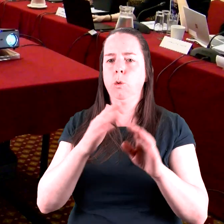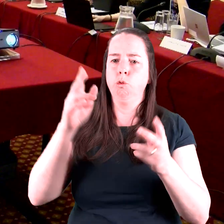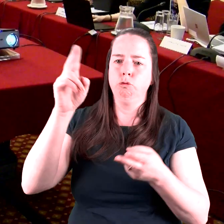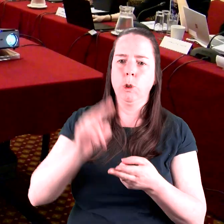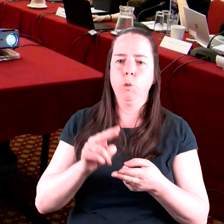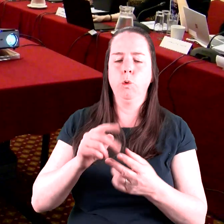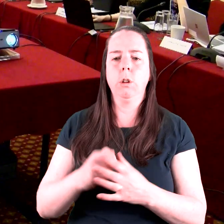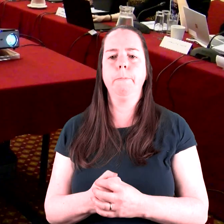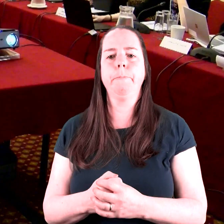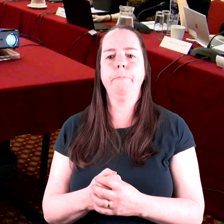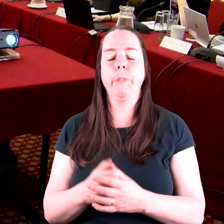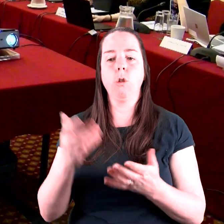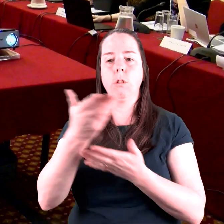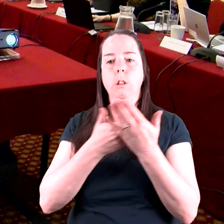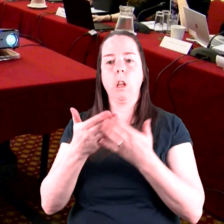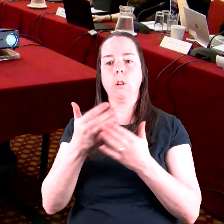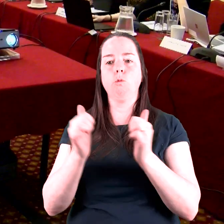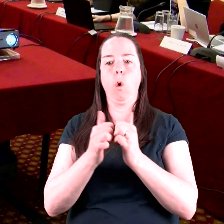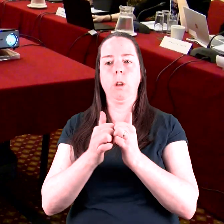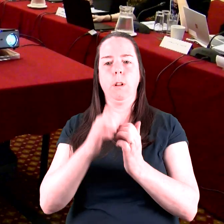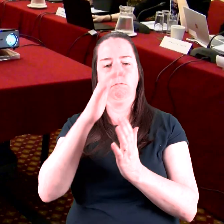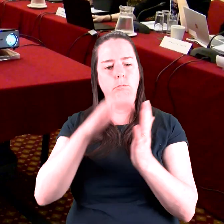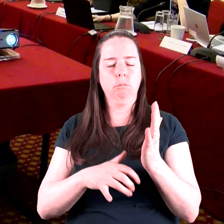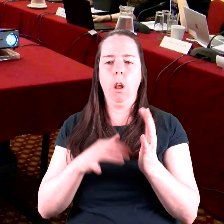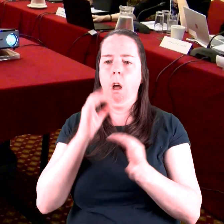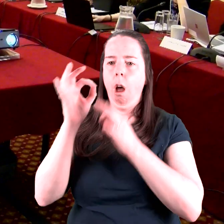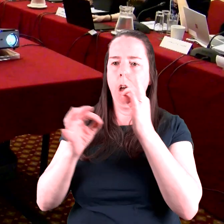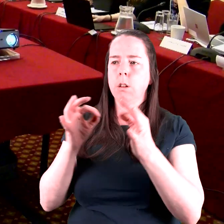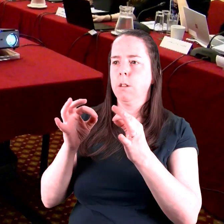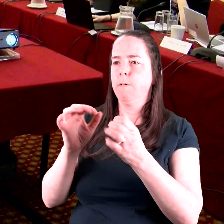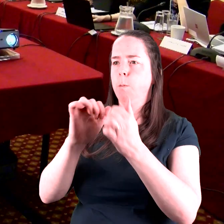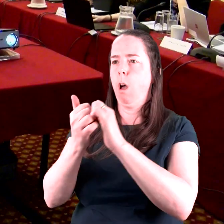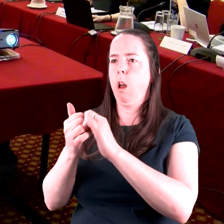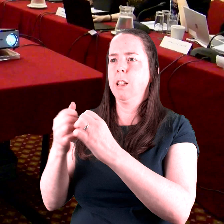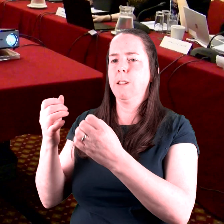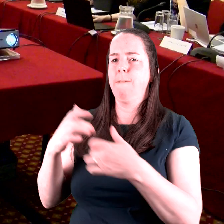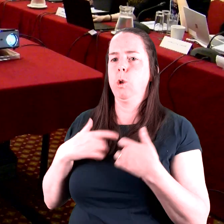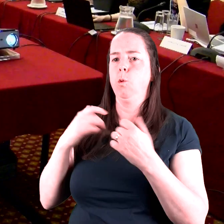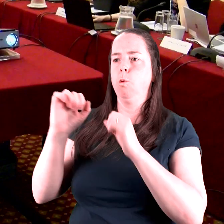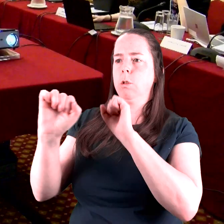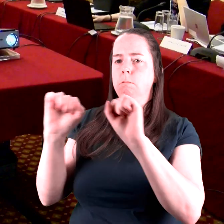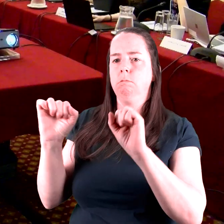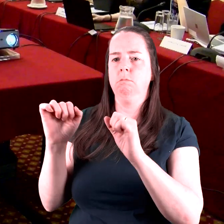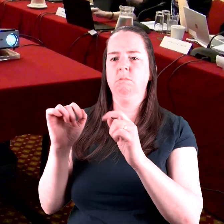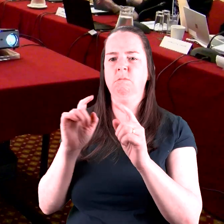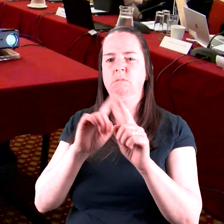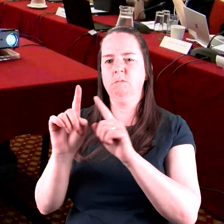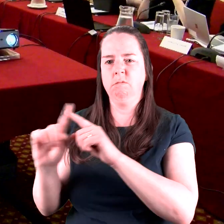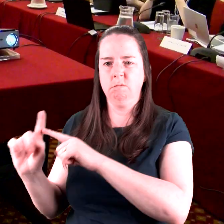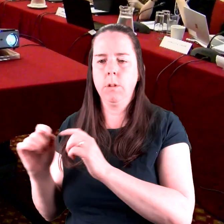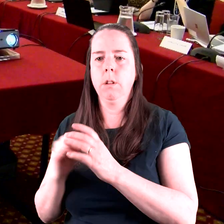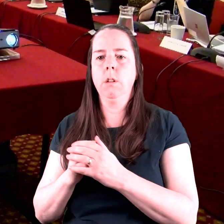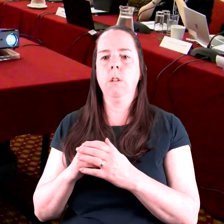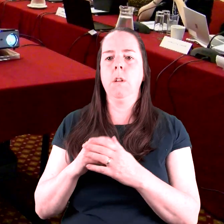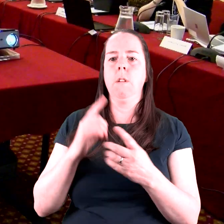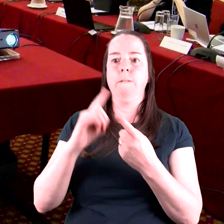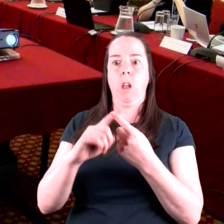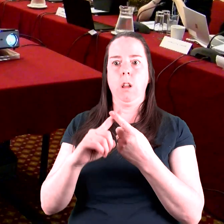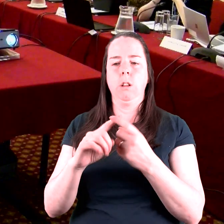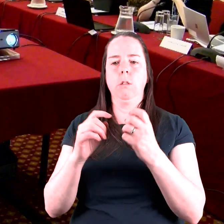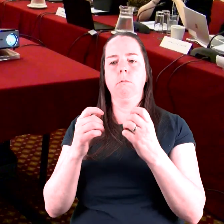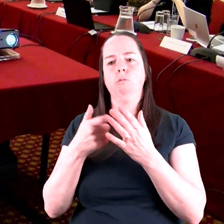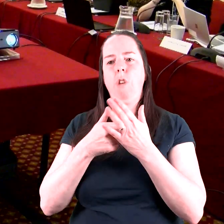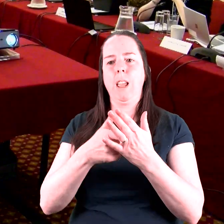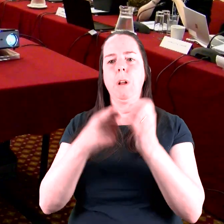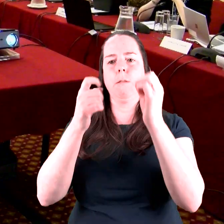So the discussion document asks partners' views on a number of things. The first is that